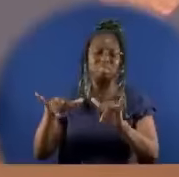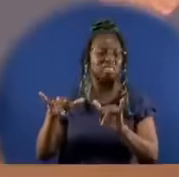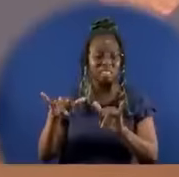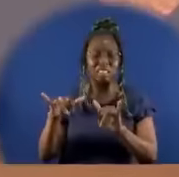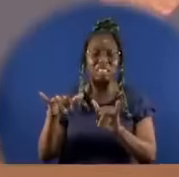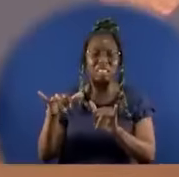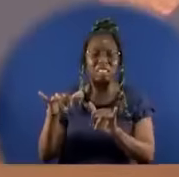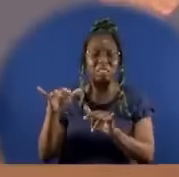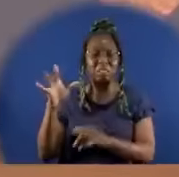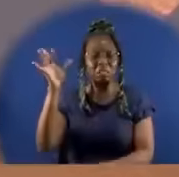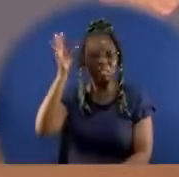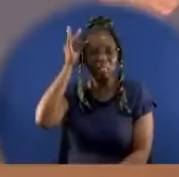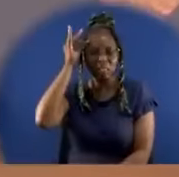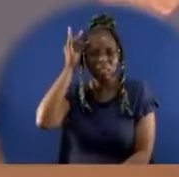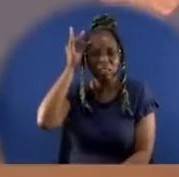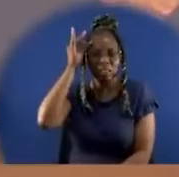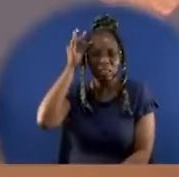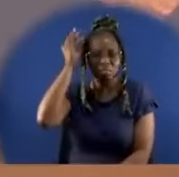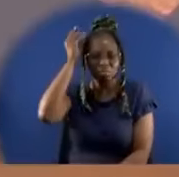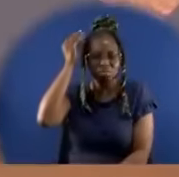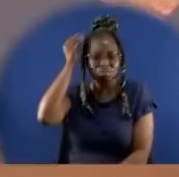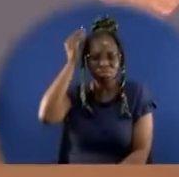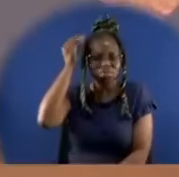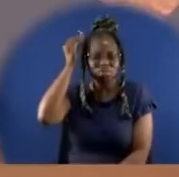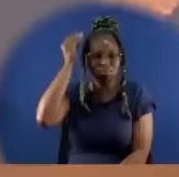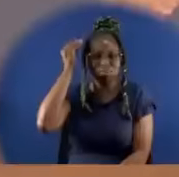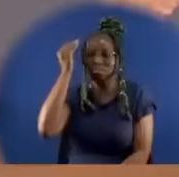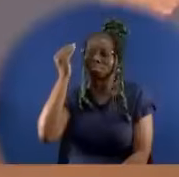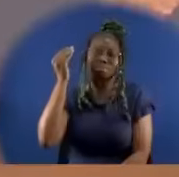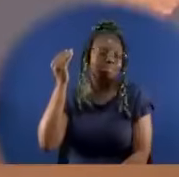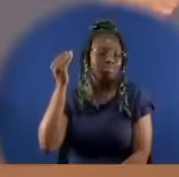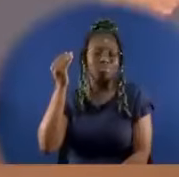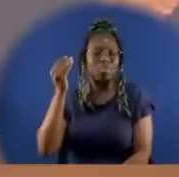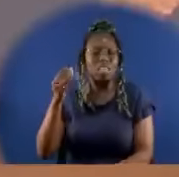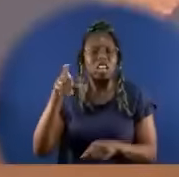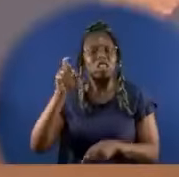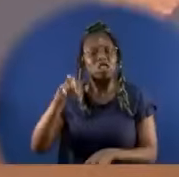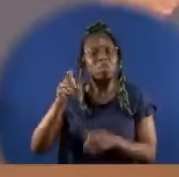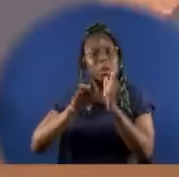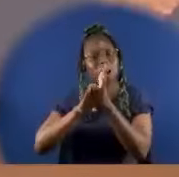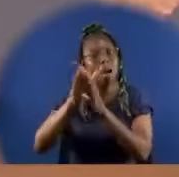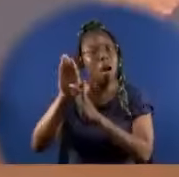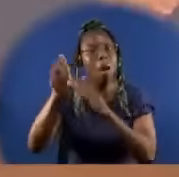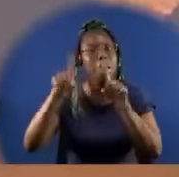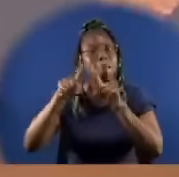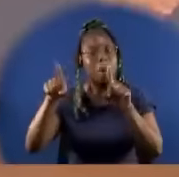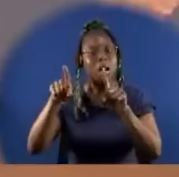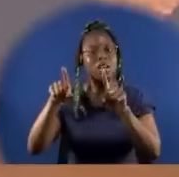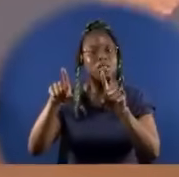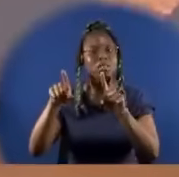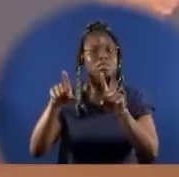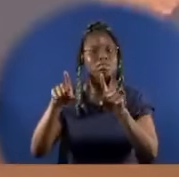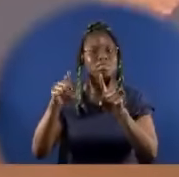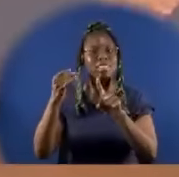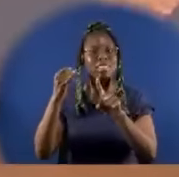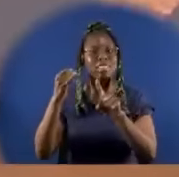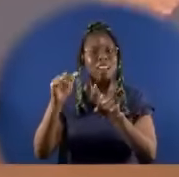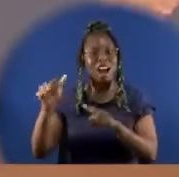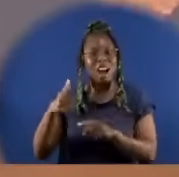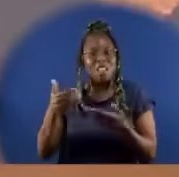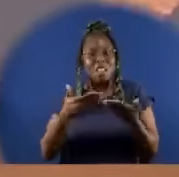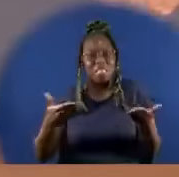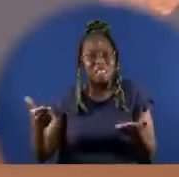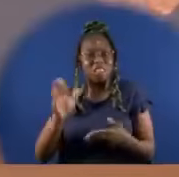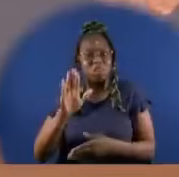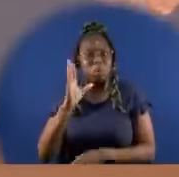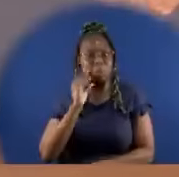and bound when they should have been thriving and flourishing. Words can hurt you. So I prefer